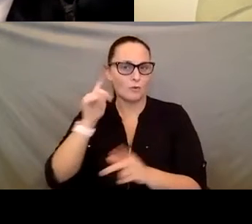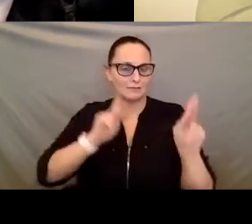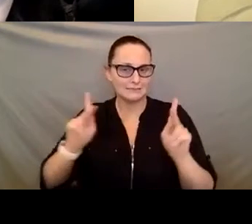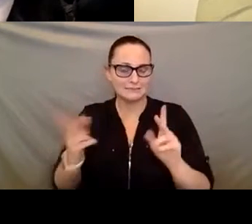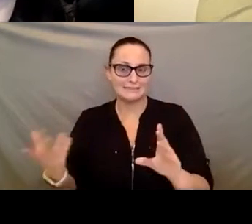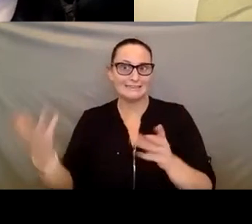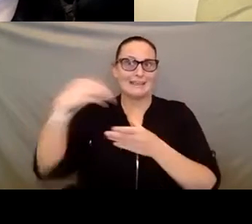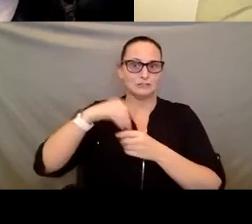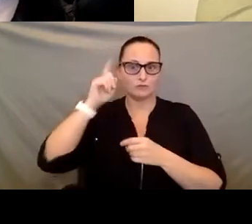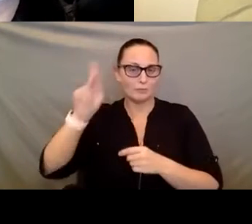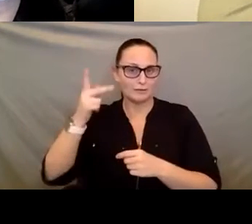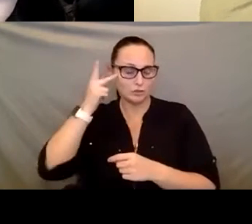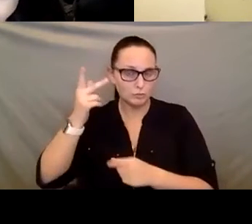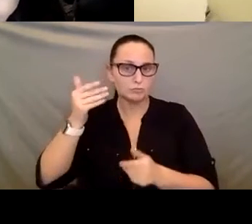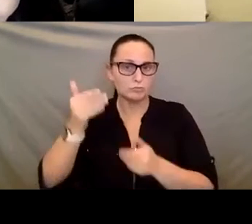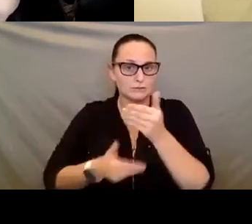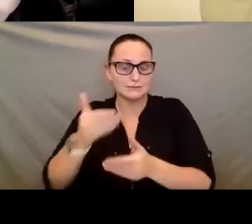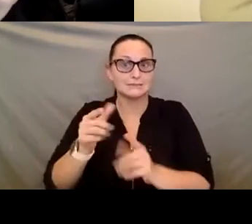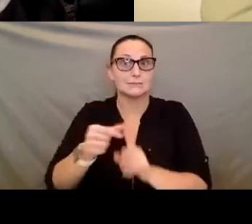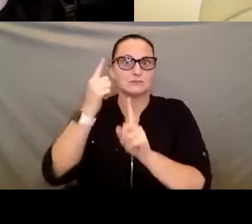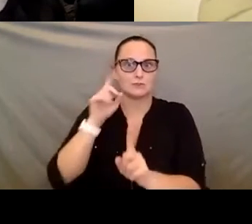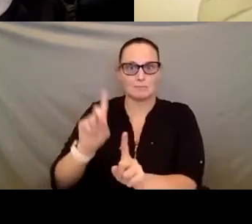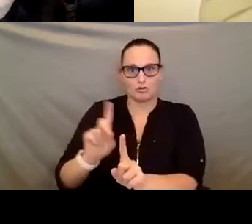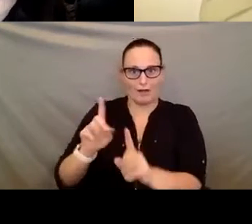the political process, especially within the Democratic Party?